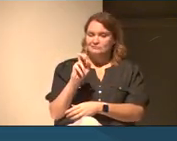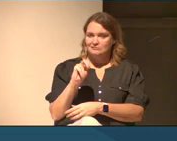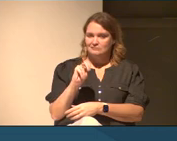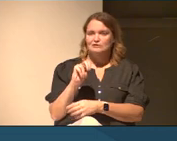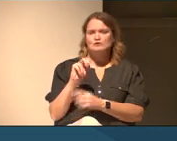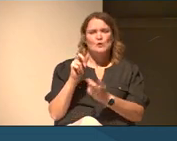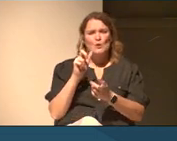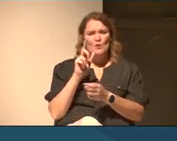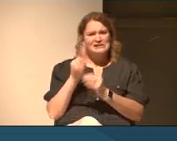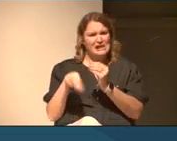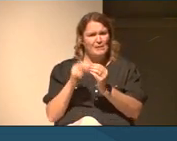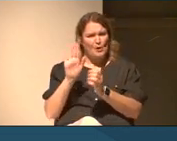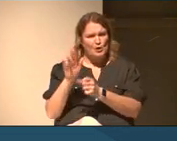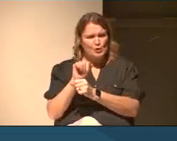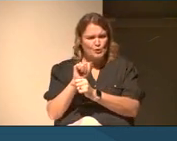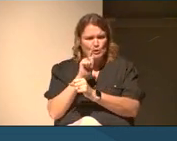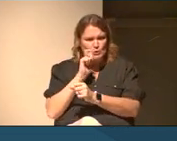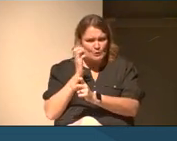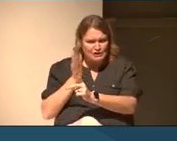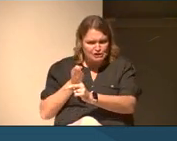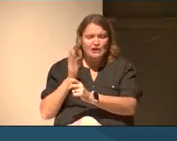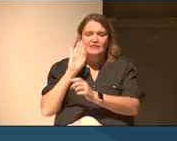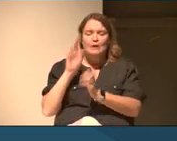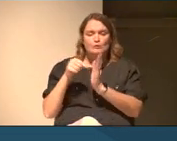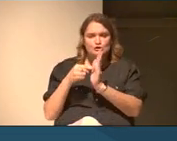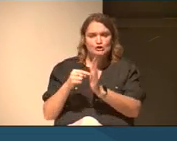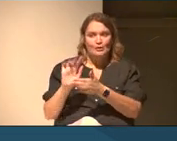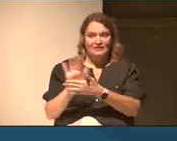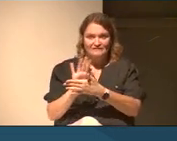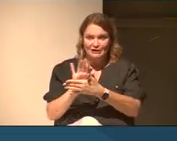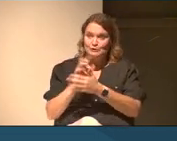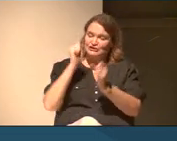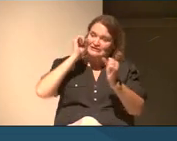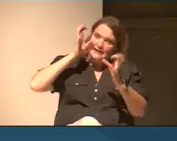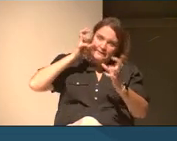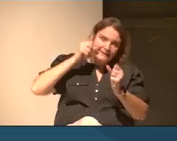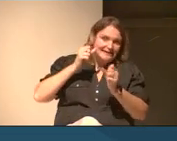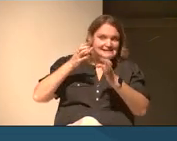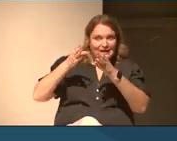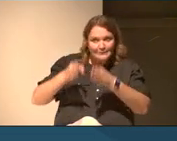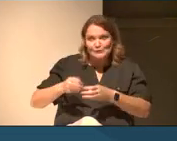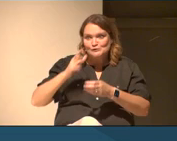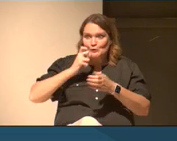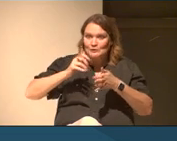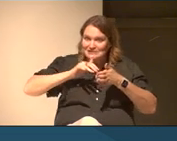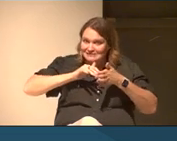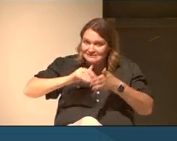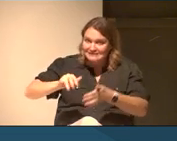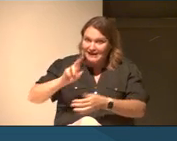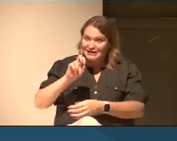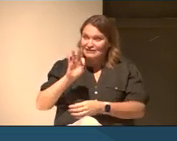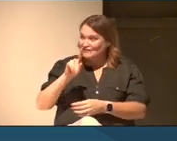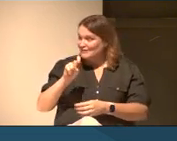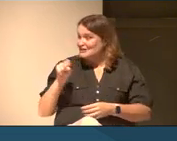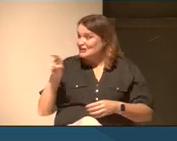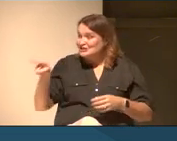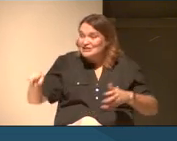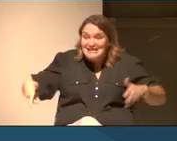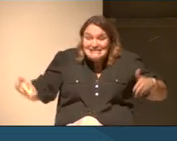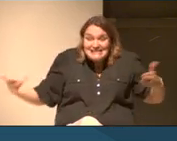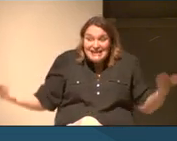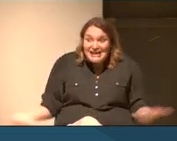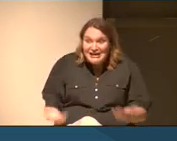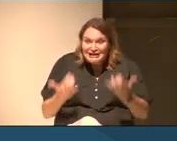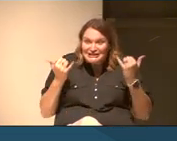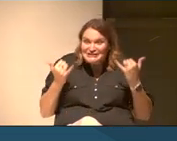work. Who is she? We'll show that video and show that she's this, you know, this amazing person. But she's actually here today, so